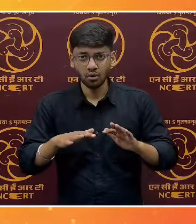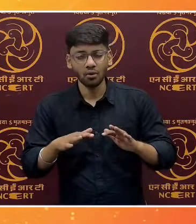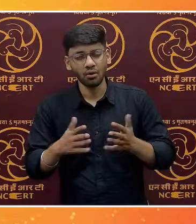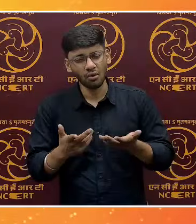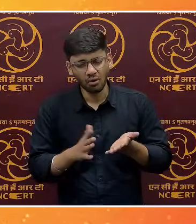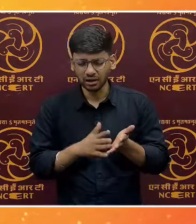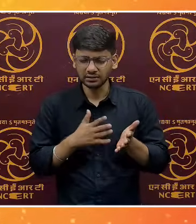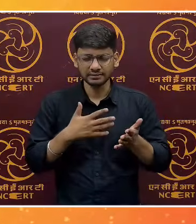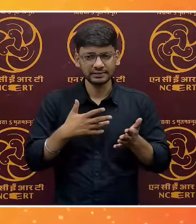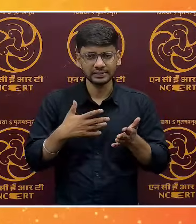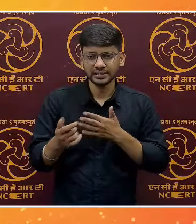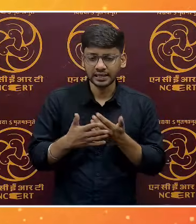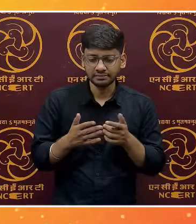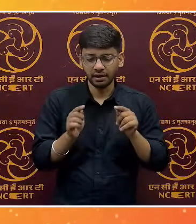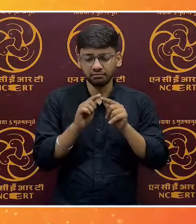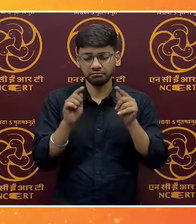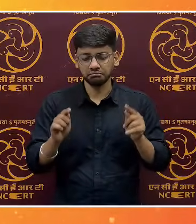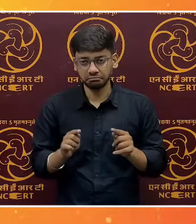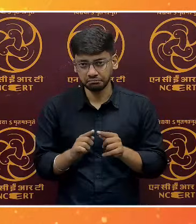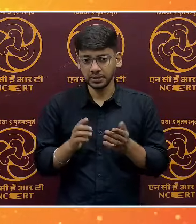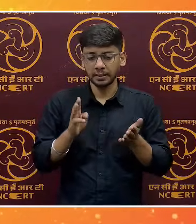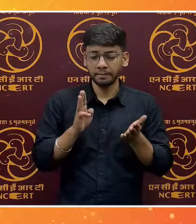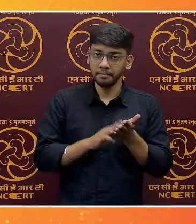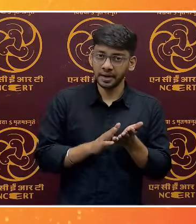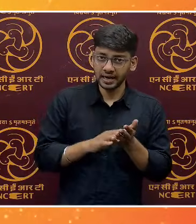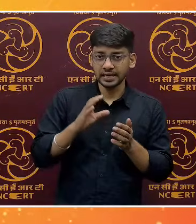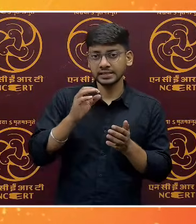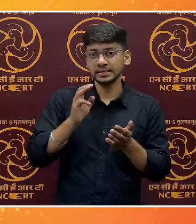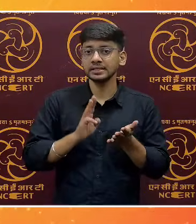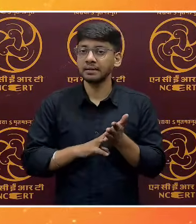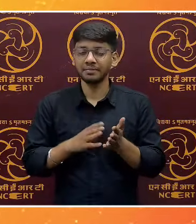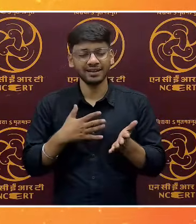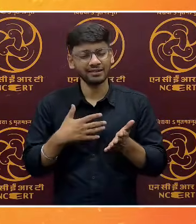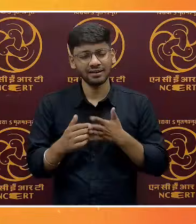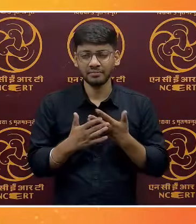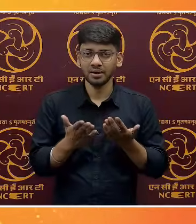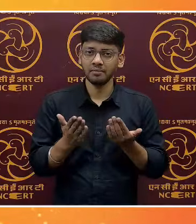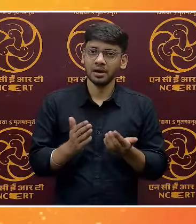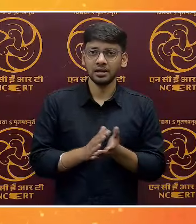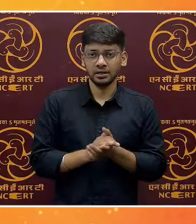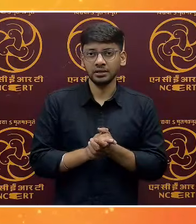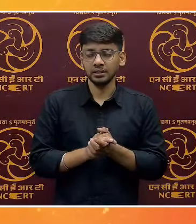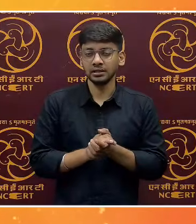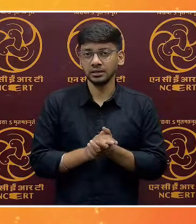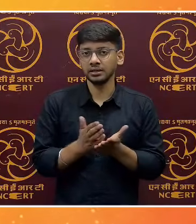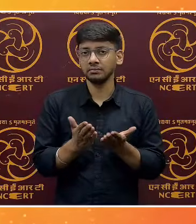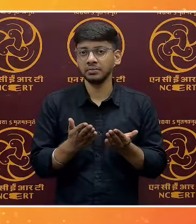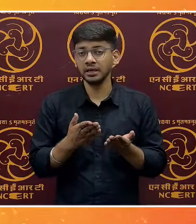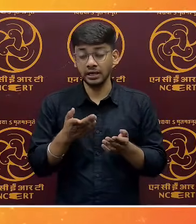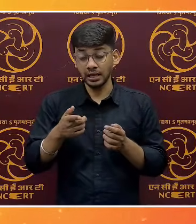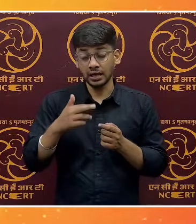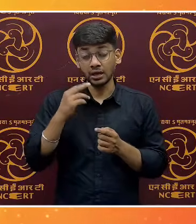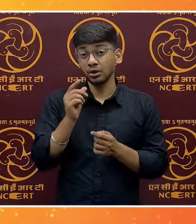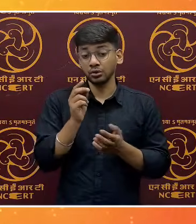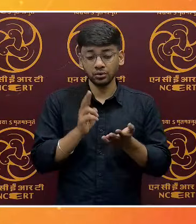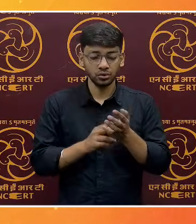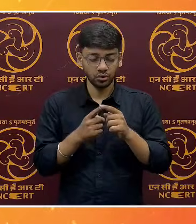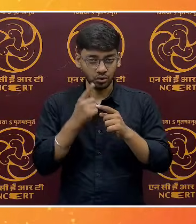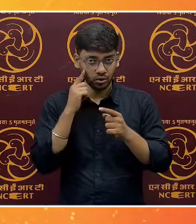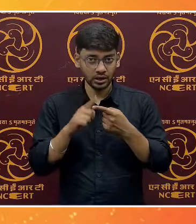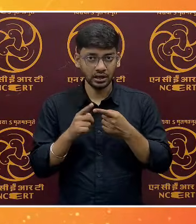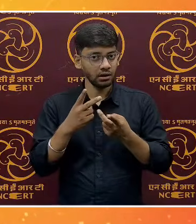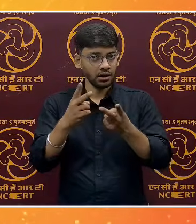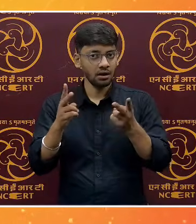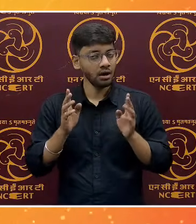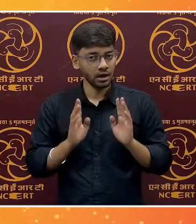be in any figure. So it might be meter, centimeter, anything, kilometer, anything. Okay, so the units are different for Yeah.